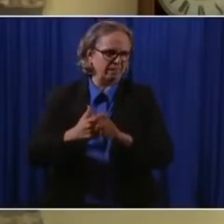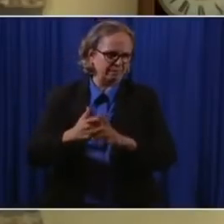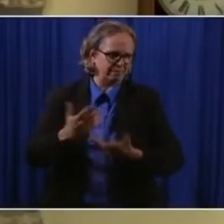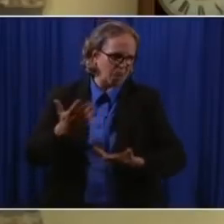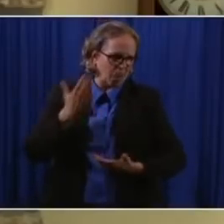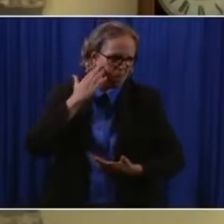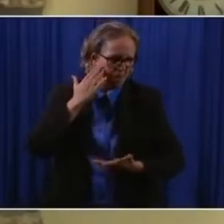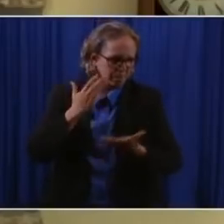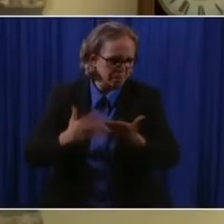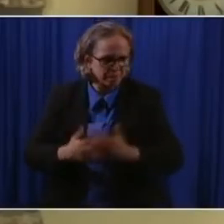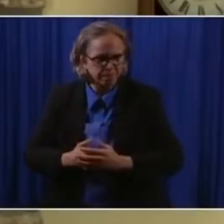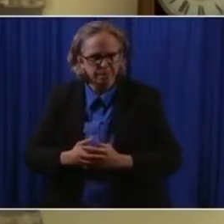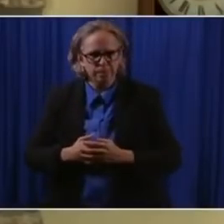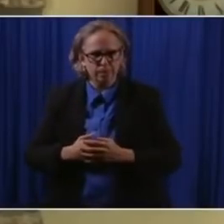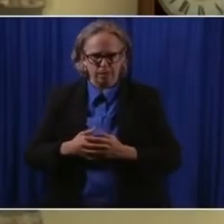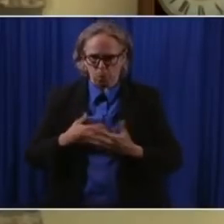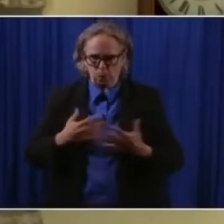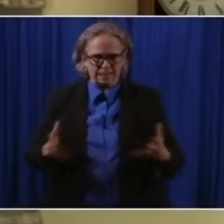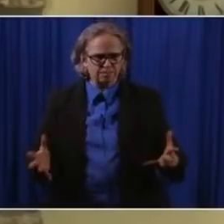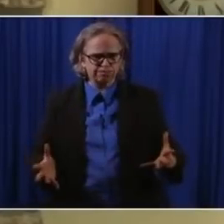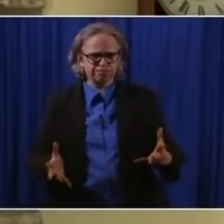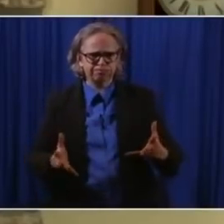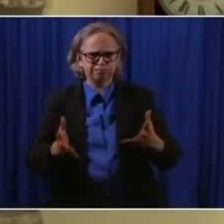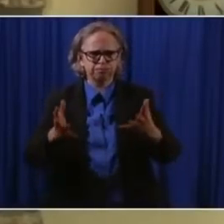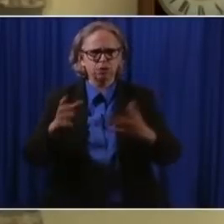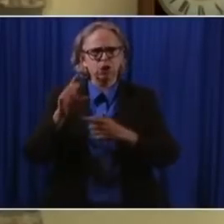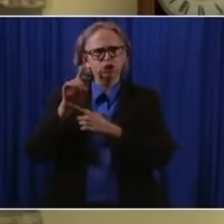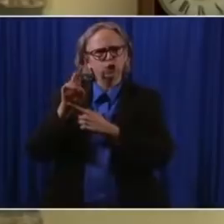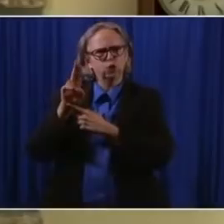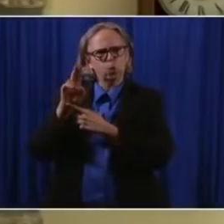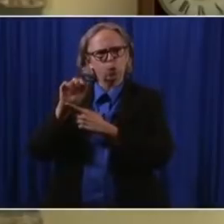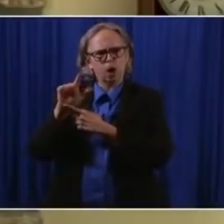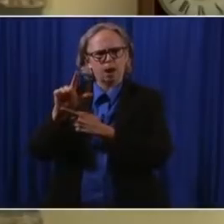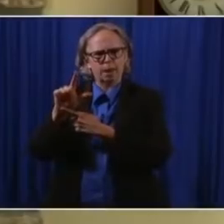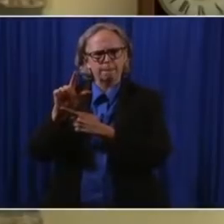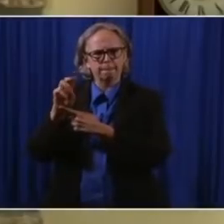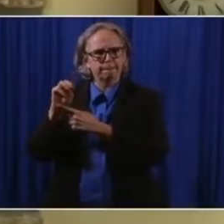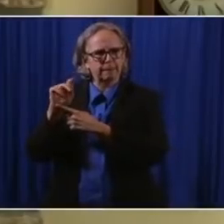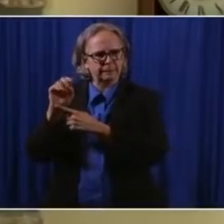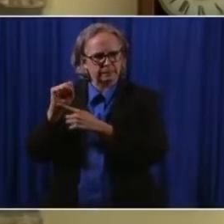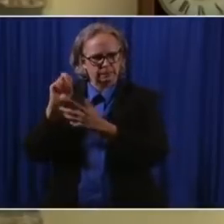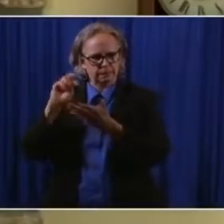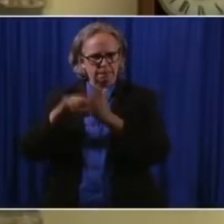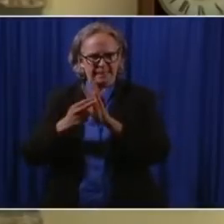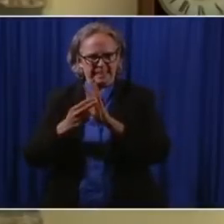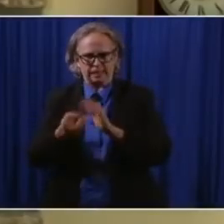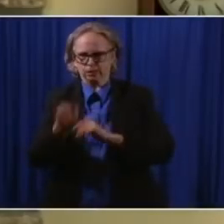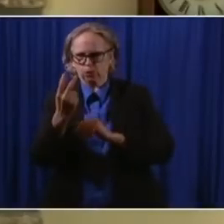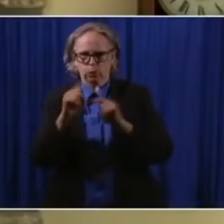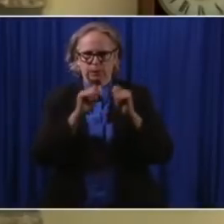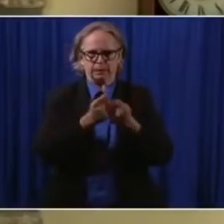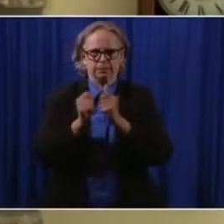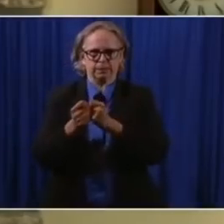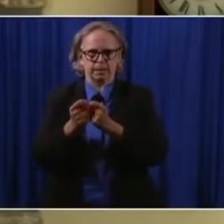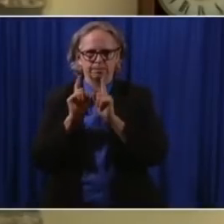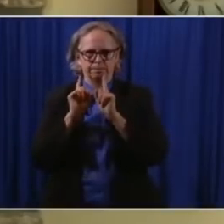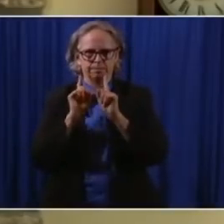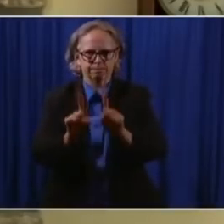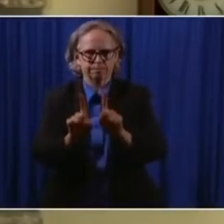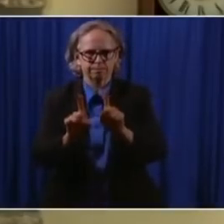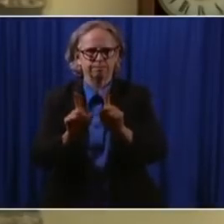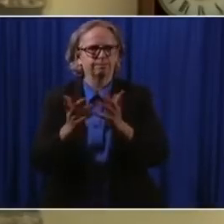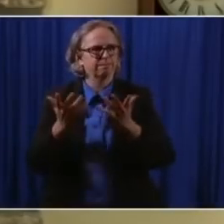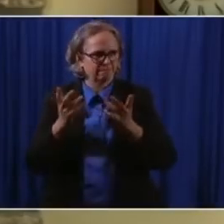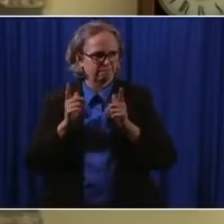We would encourage a lot of dual meets, frankly. We hope that schools will be able to, they want the kids to run. They can run